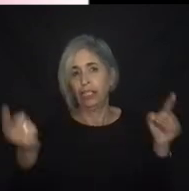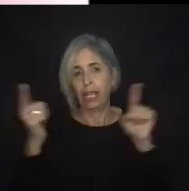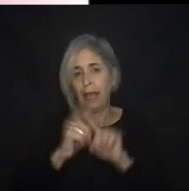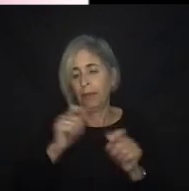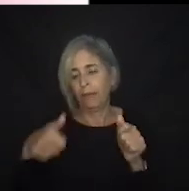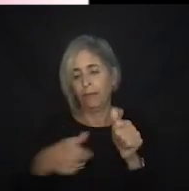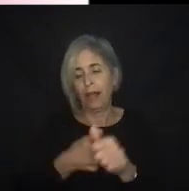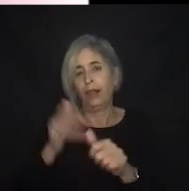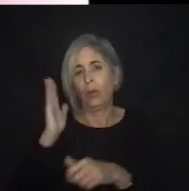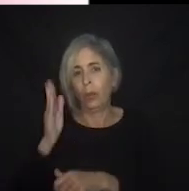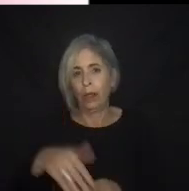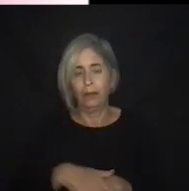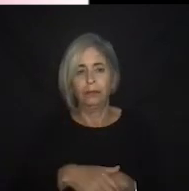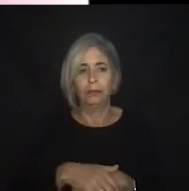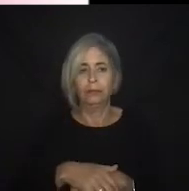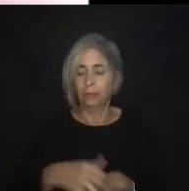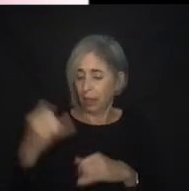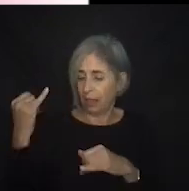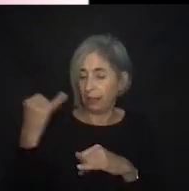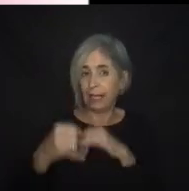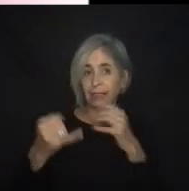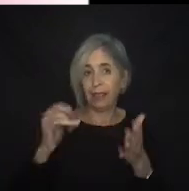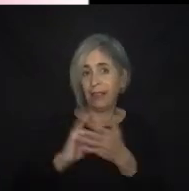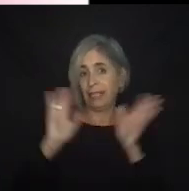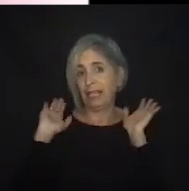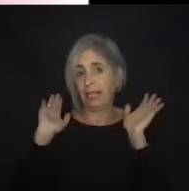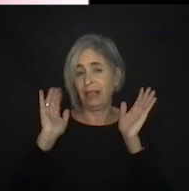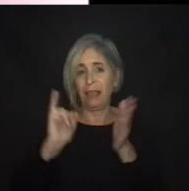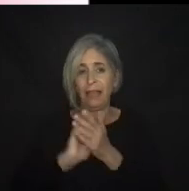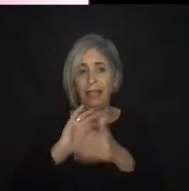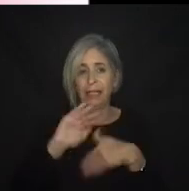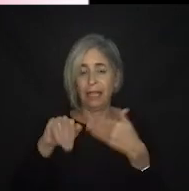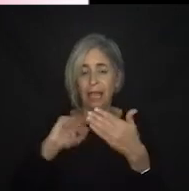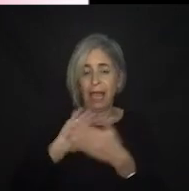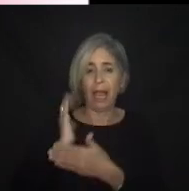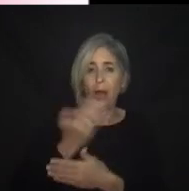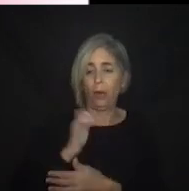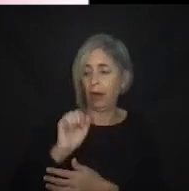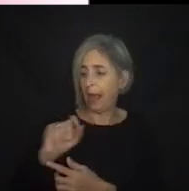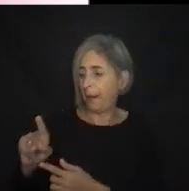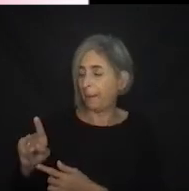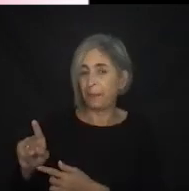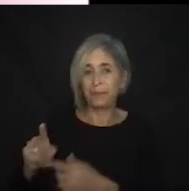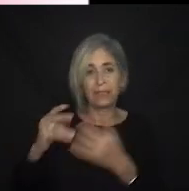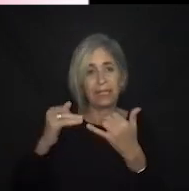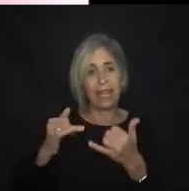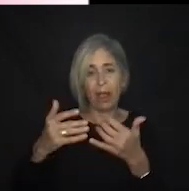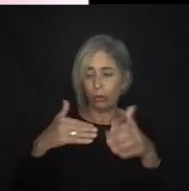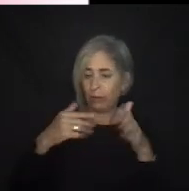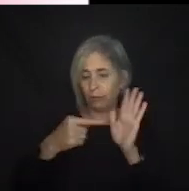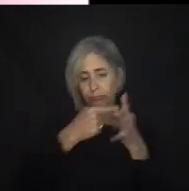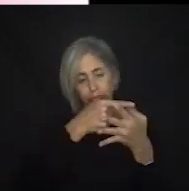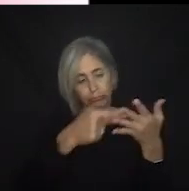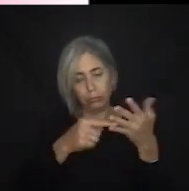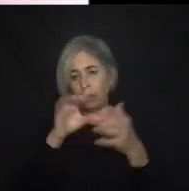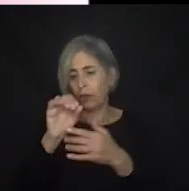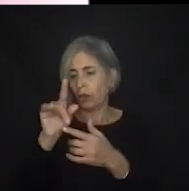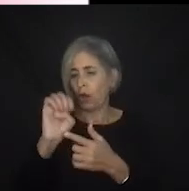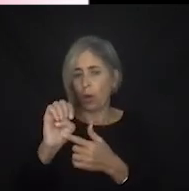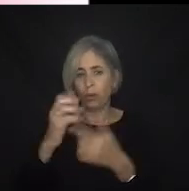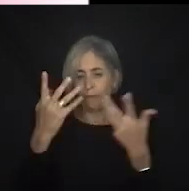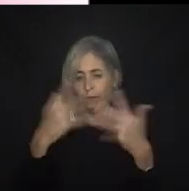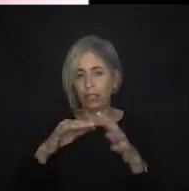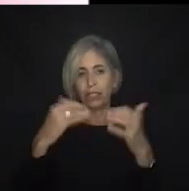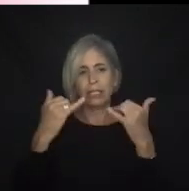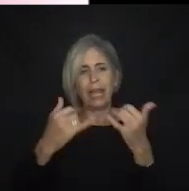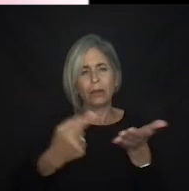detected. And finally, that's it. That is our app. So now that we've walked through the code, let's go ahead